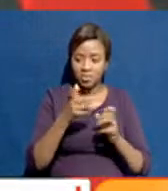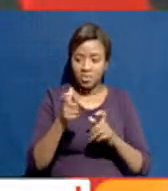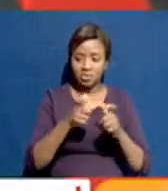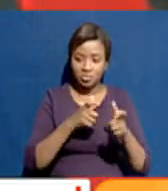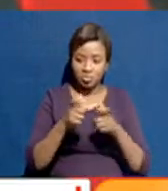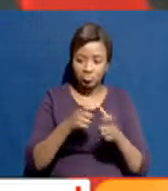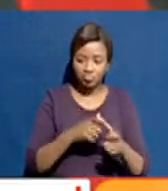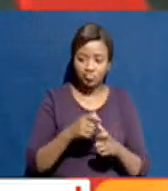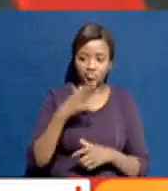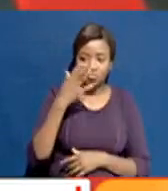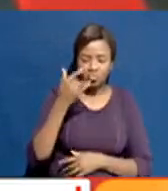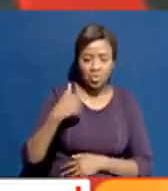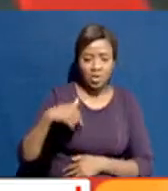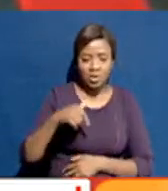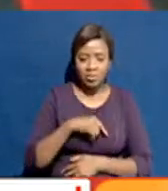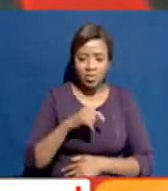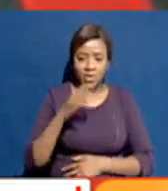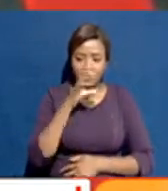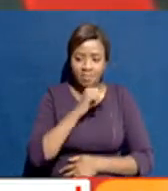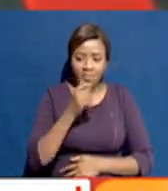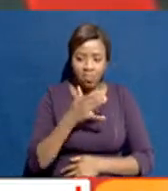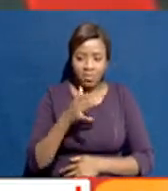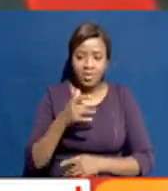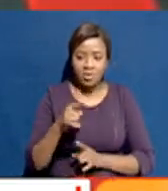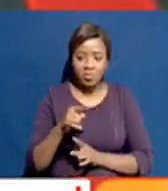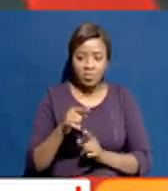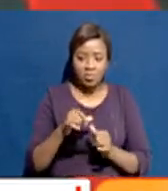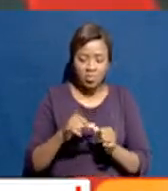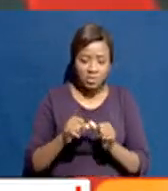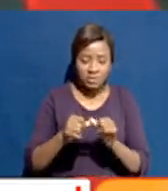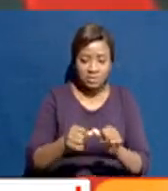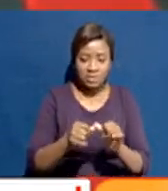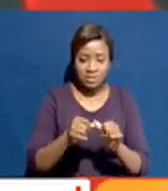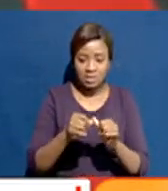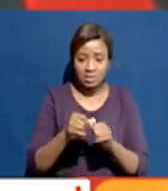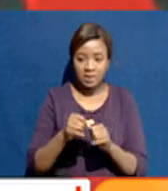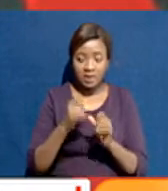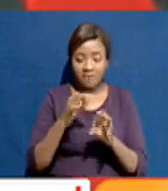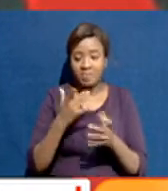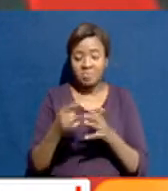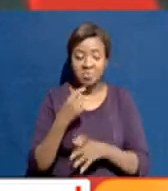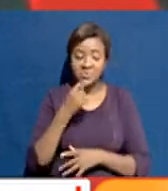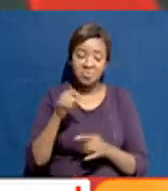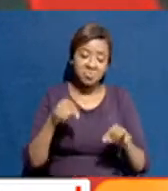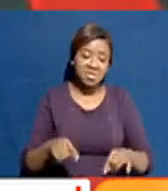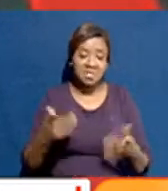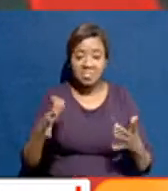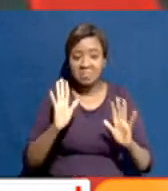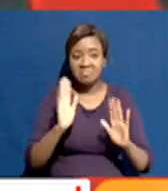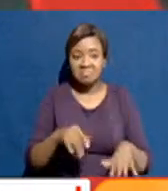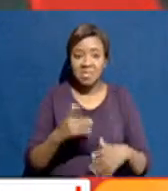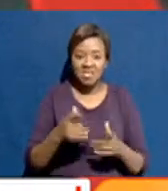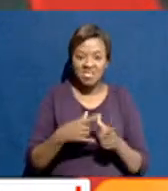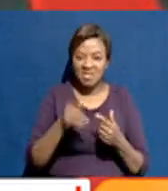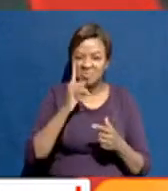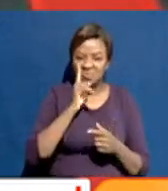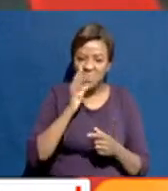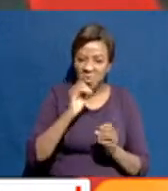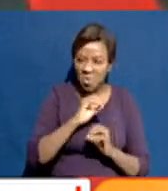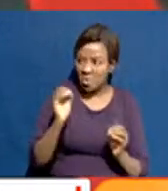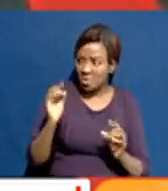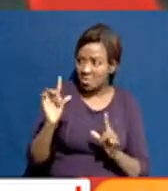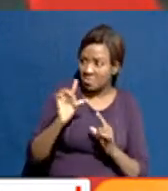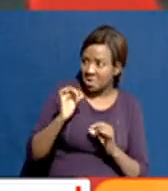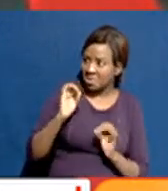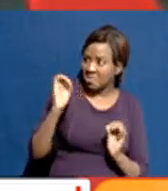is the consistency part. So today you're told this thing, you're not told again tomorrow. You tend to ignore it because it's not